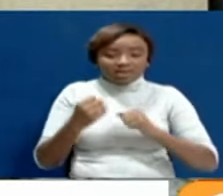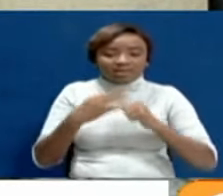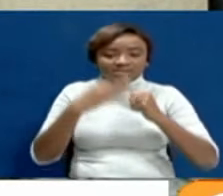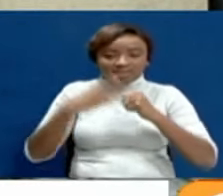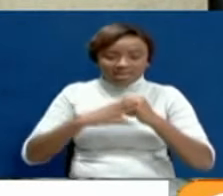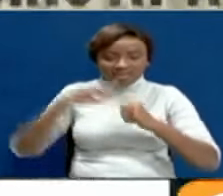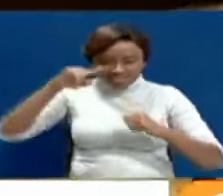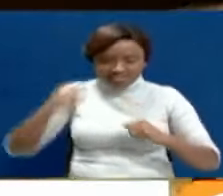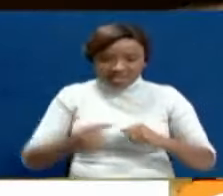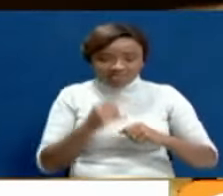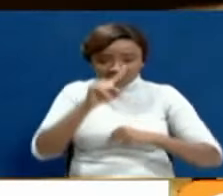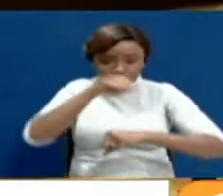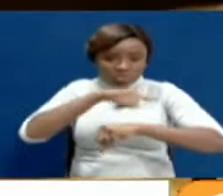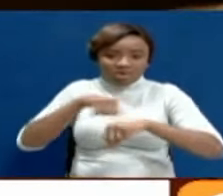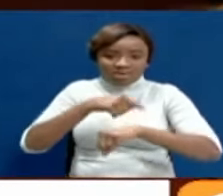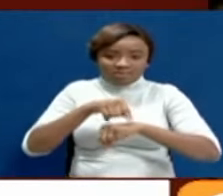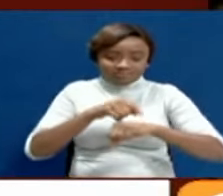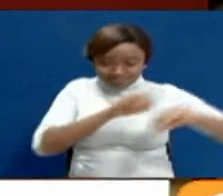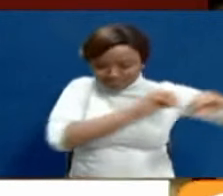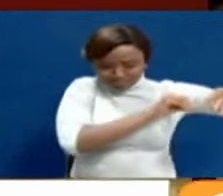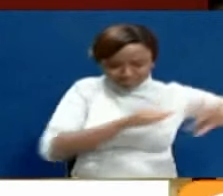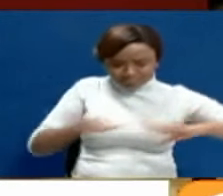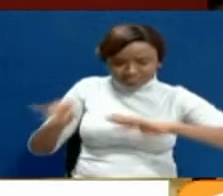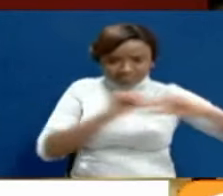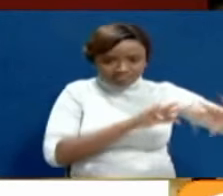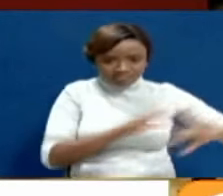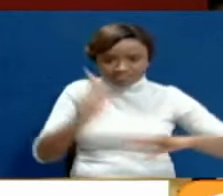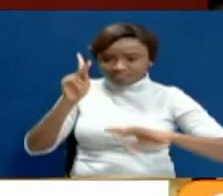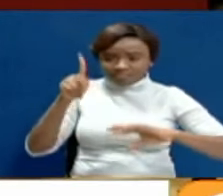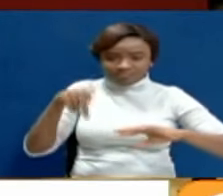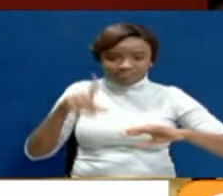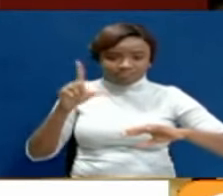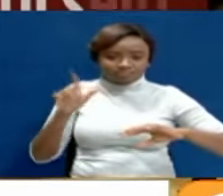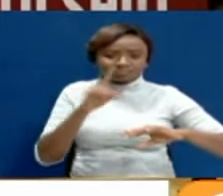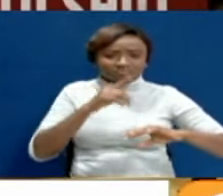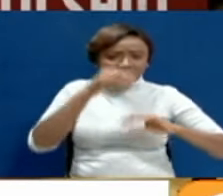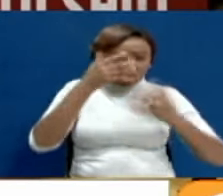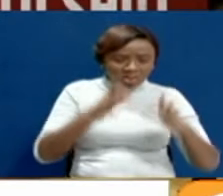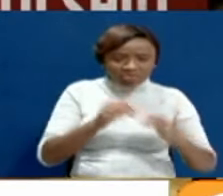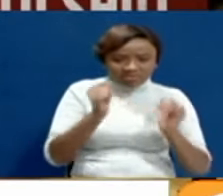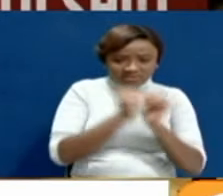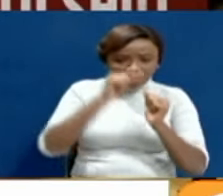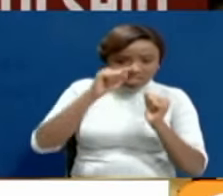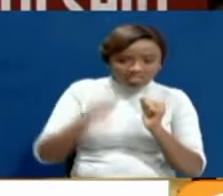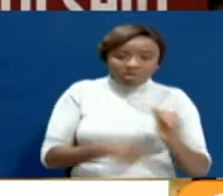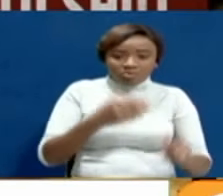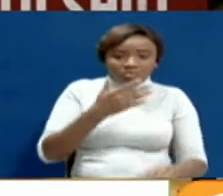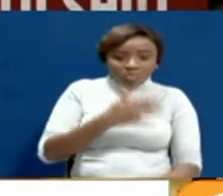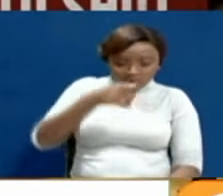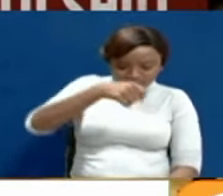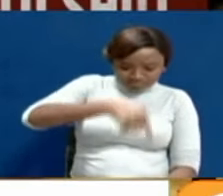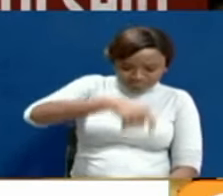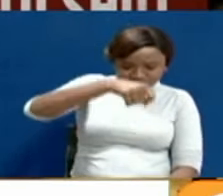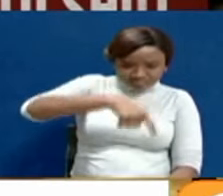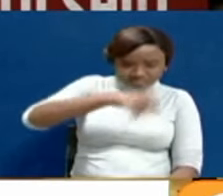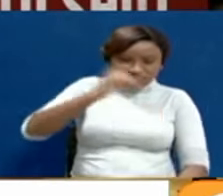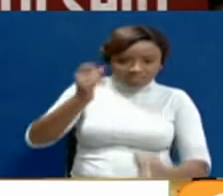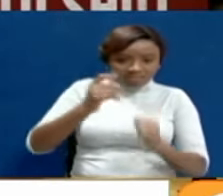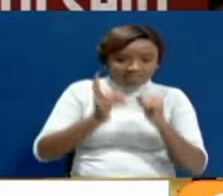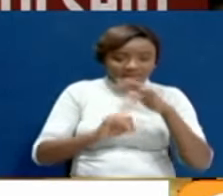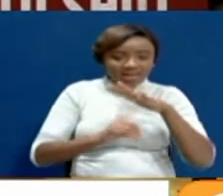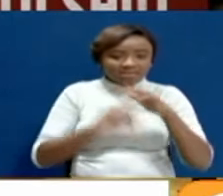589,000 liters per hour. The Kenya pipeline estimated it may have lost more than 10,000 liters of oil within the 6 minutes